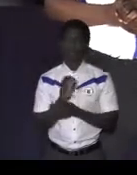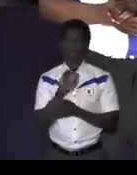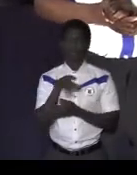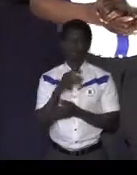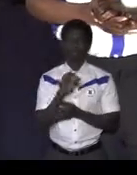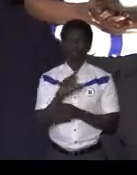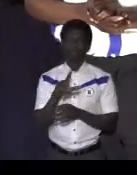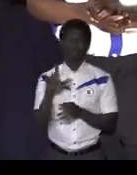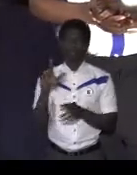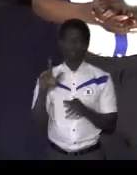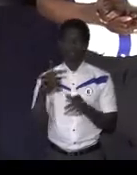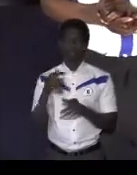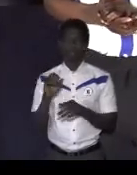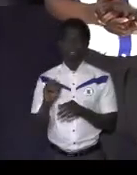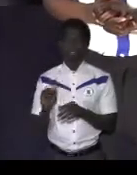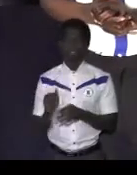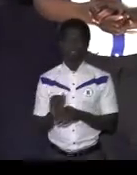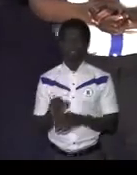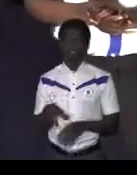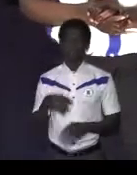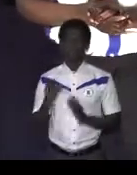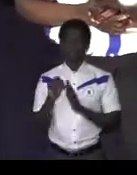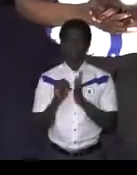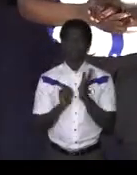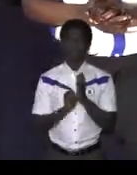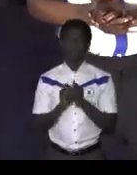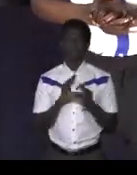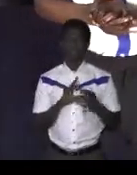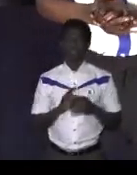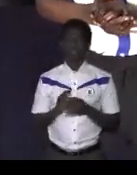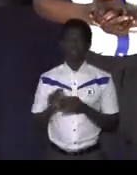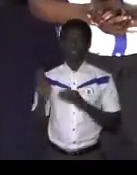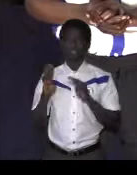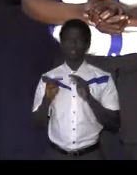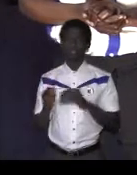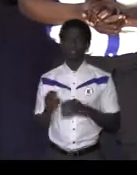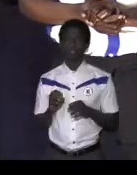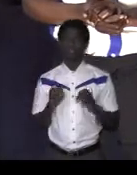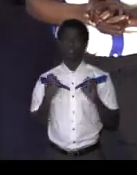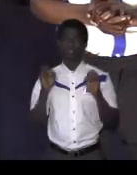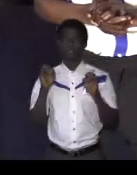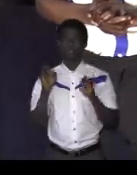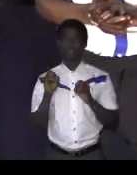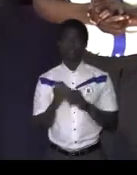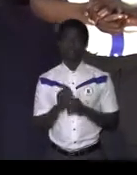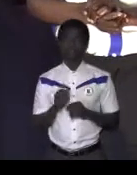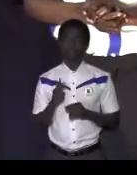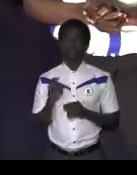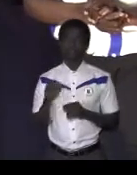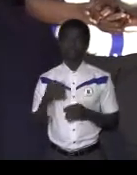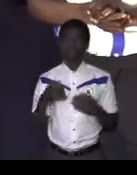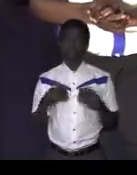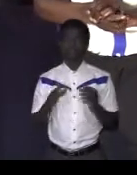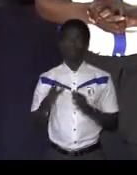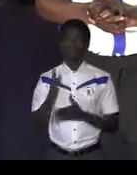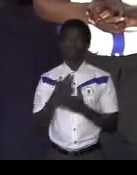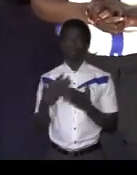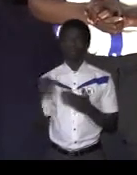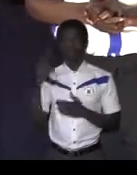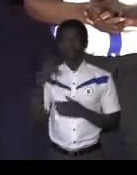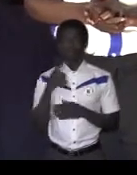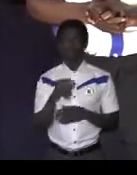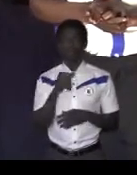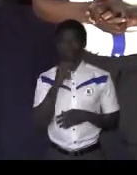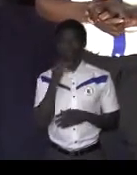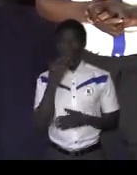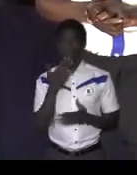LGA. Again, the Lagos State Universal Basic Education Board has prepared something marvelous for you. And I'm not talking of good